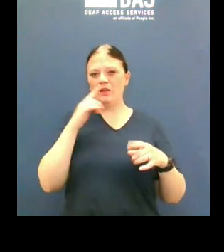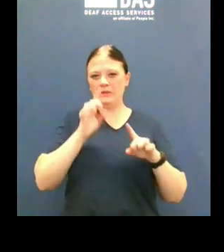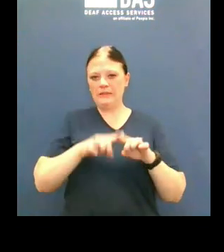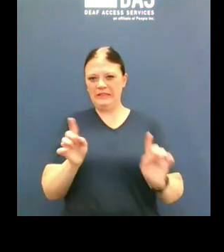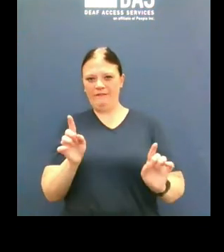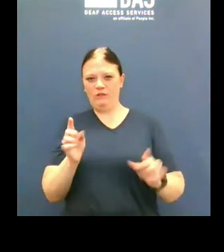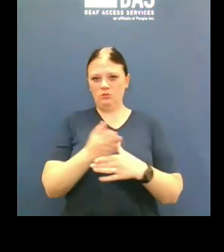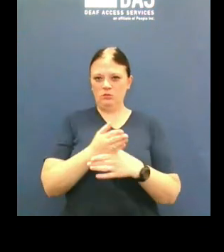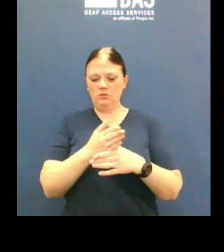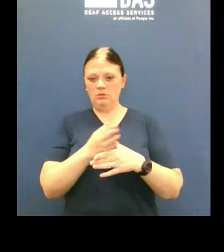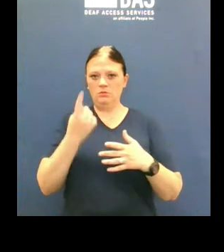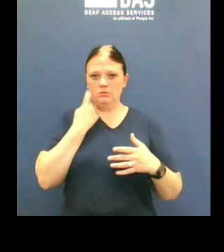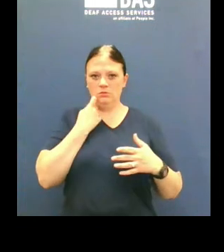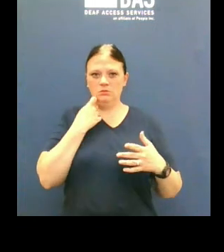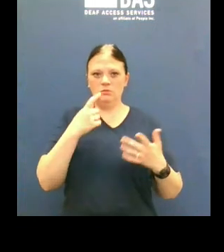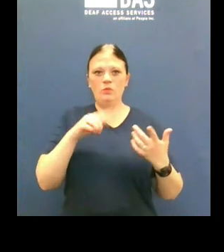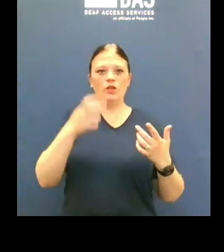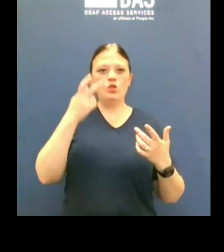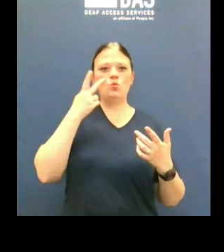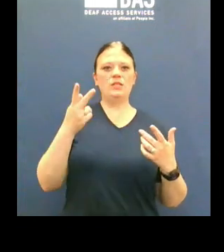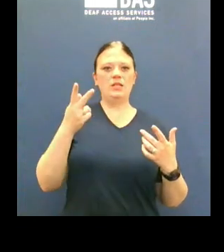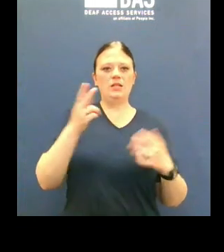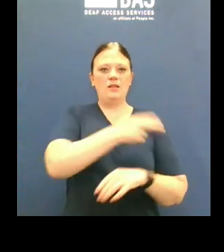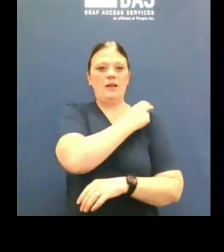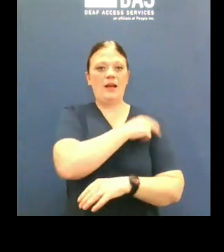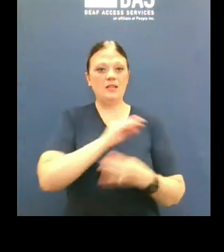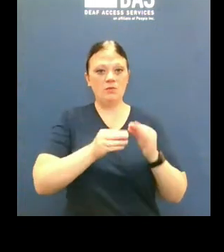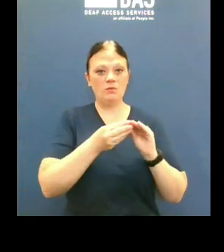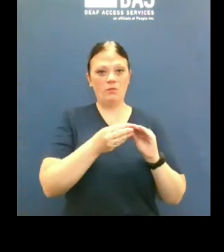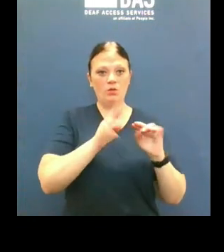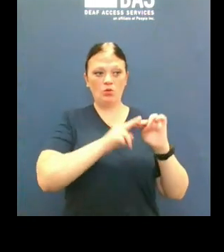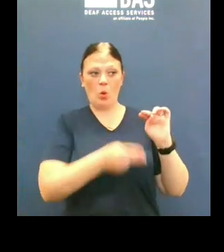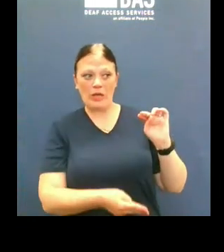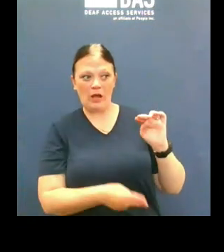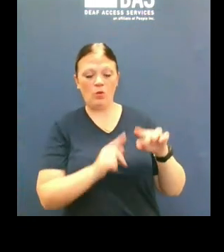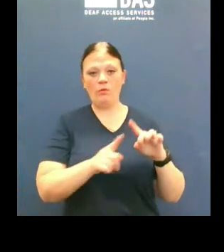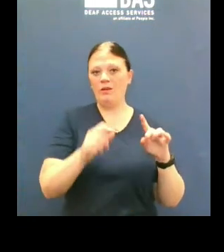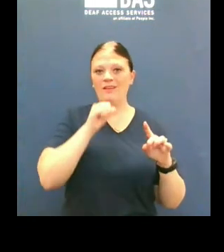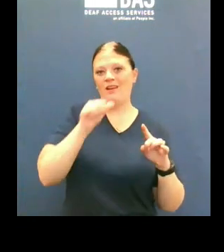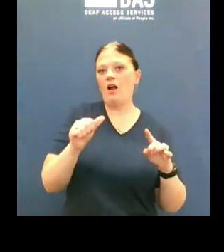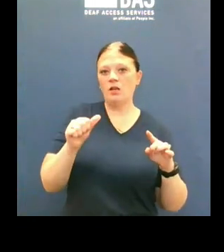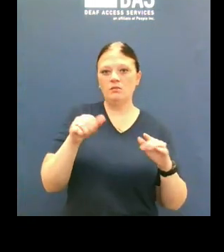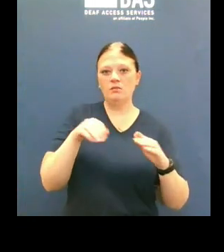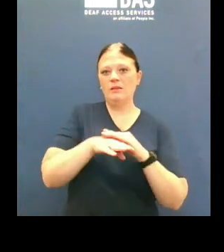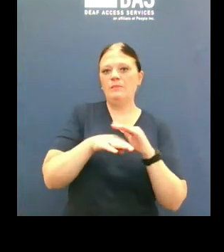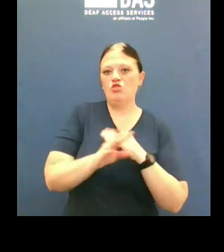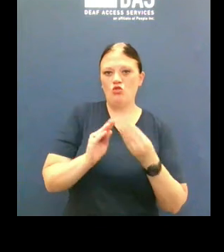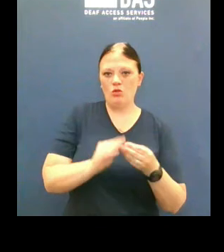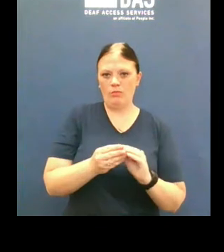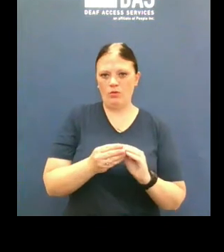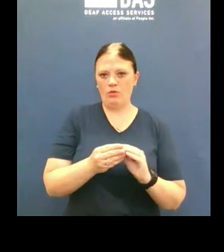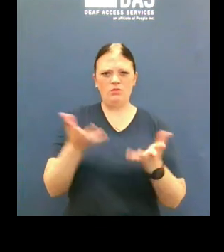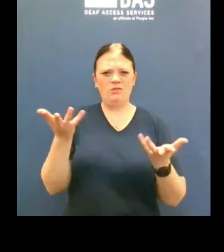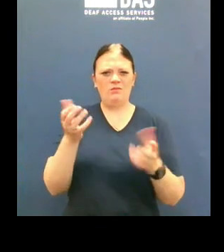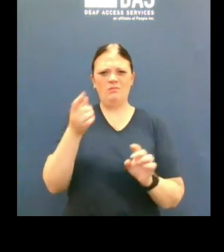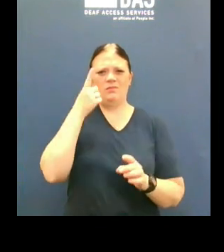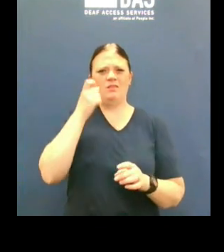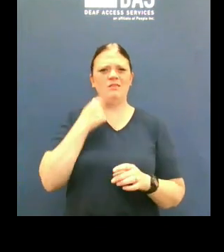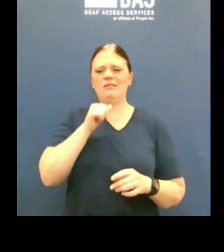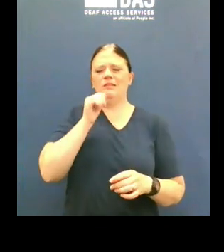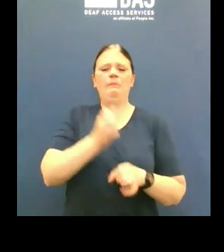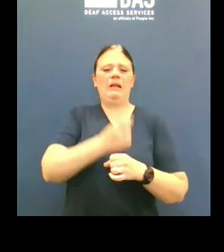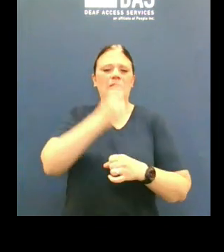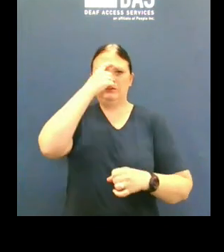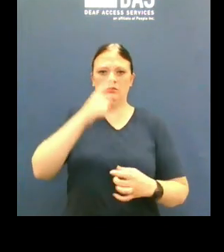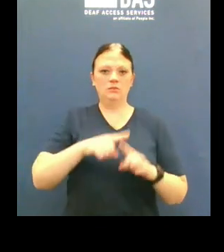in the recent past when we were seeing our hospitalization numbers go down, but not these admission numbers. It really made no sense. We're going to keep